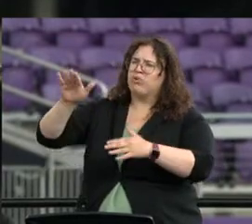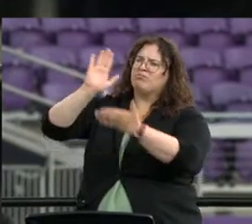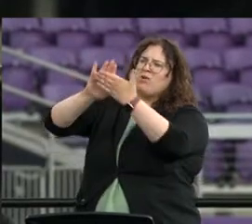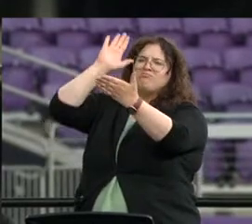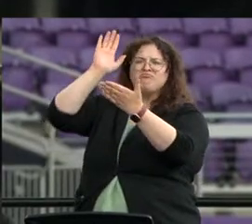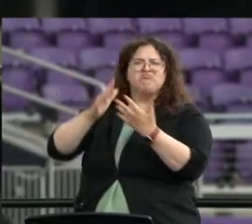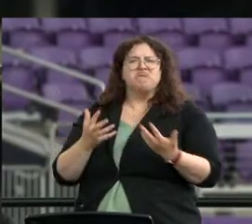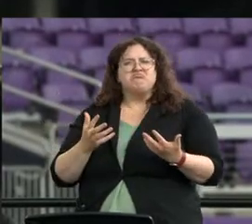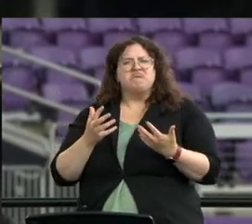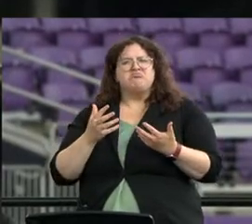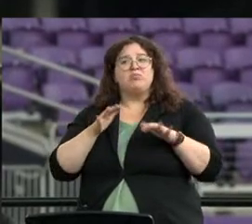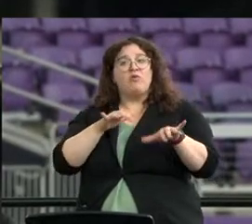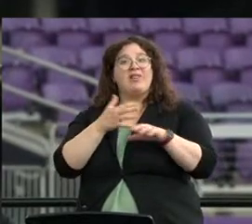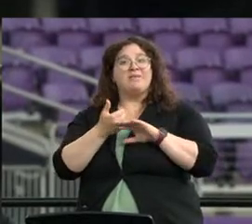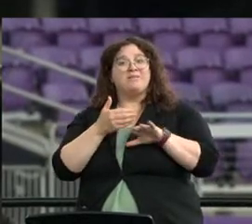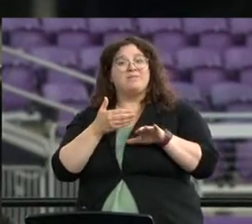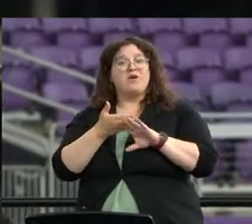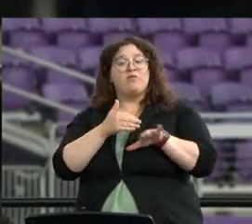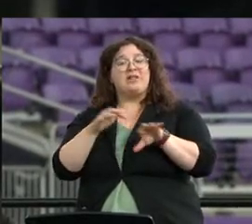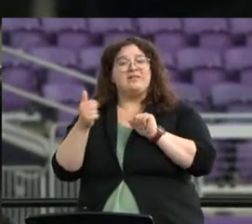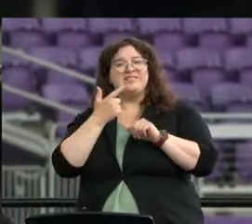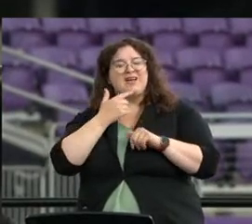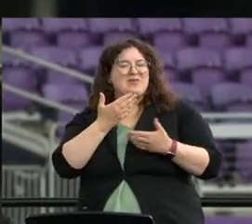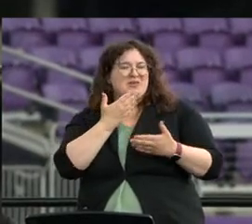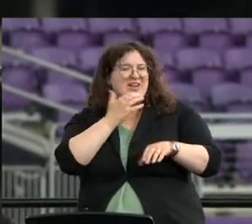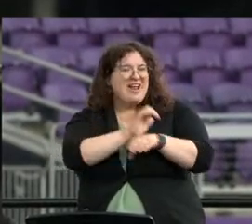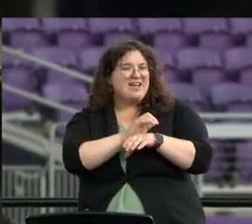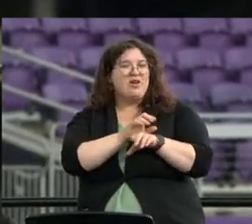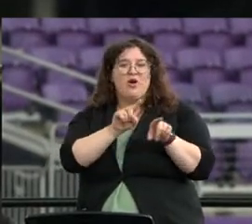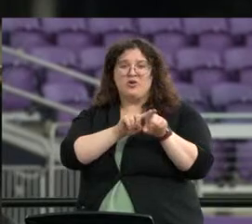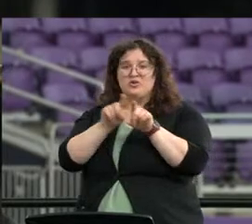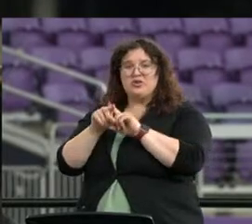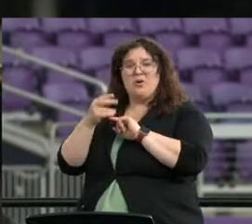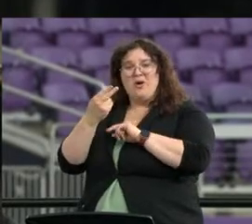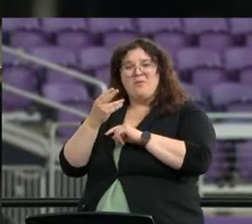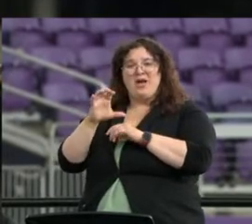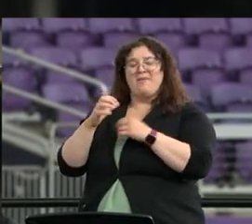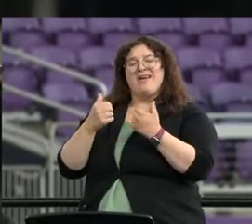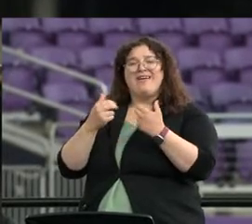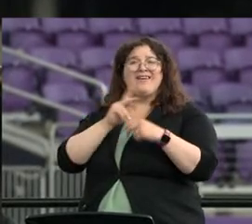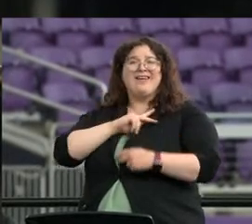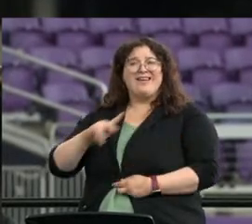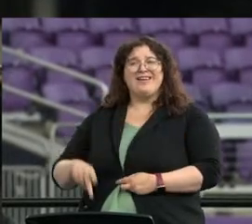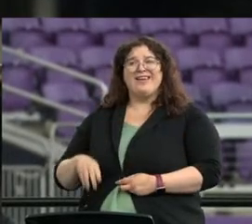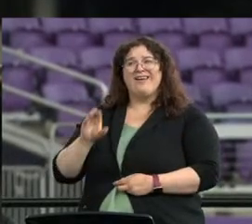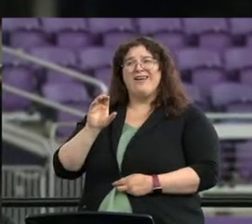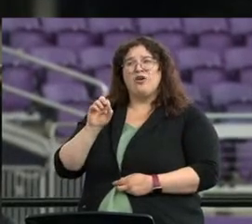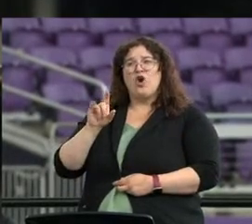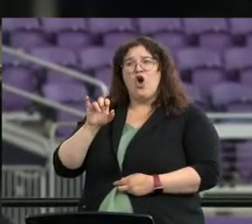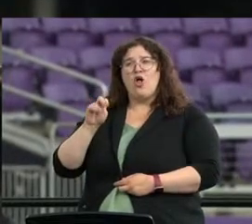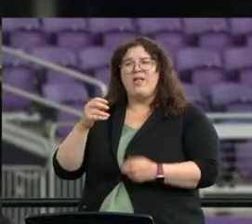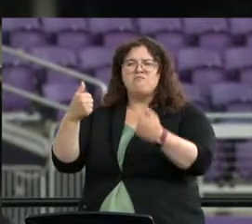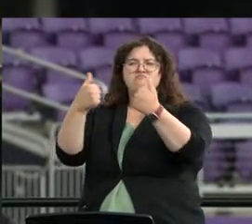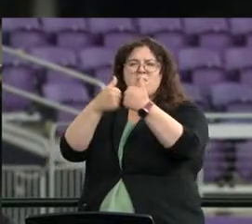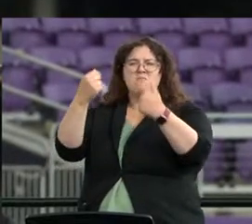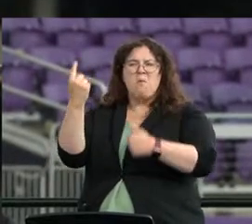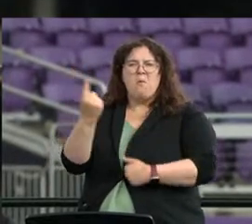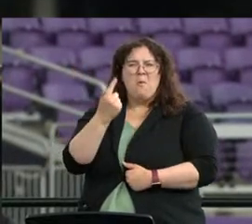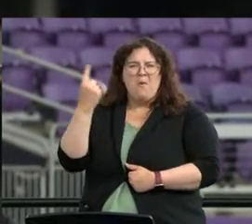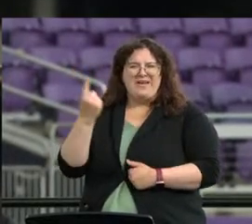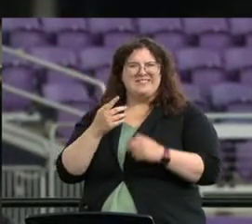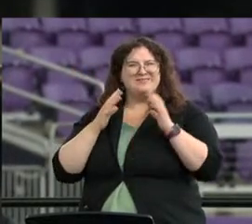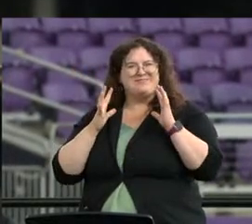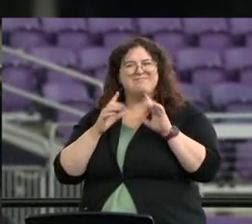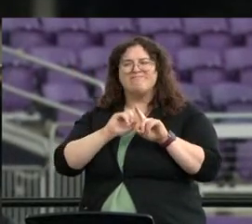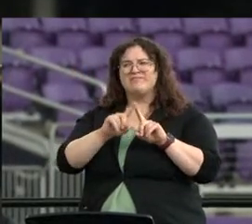they leave class, and of course, our homecoming king, Colin, offering up his knuckles in the comments. Each of these were instances